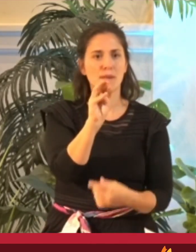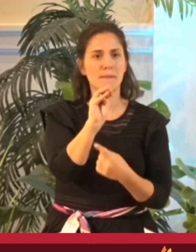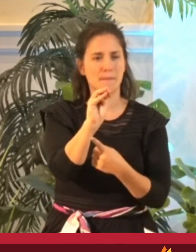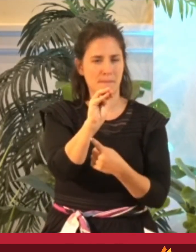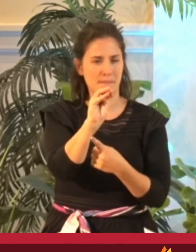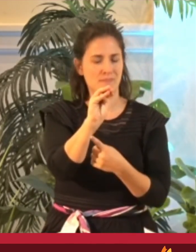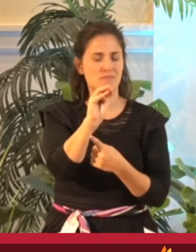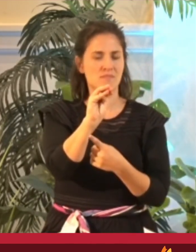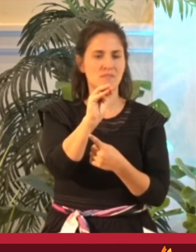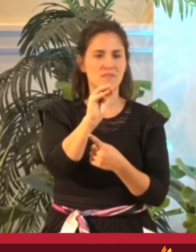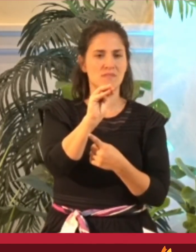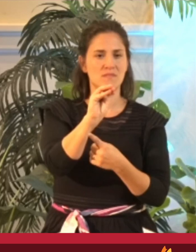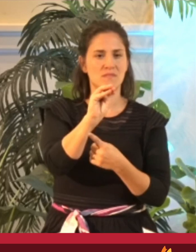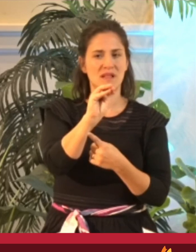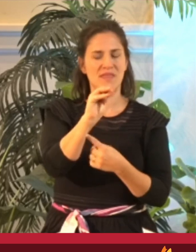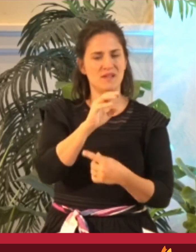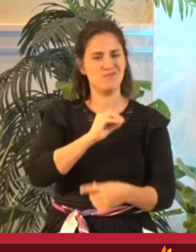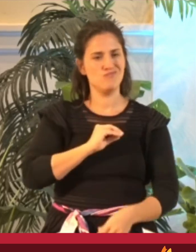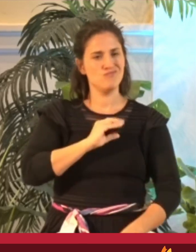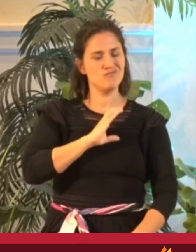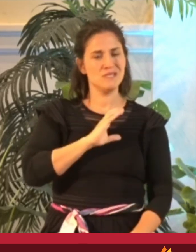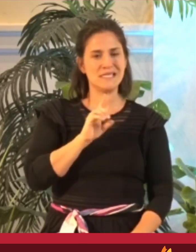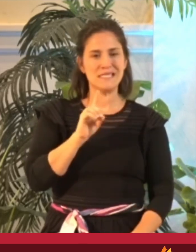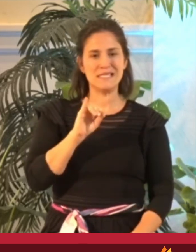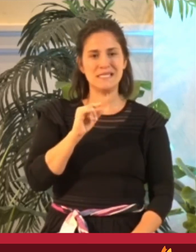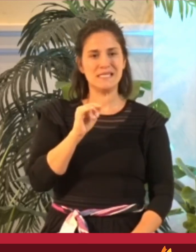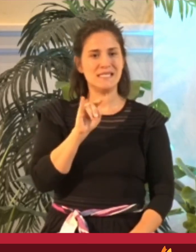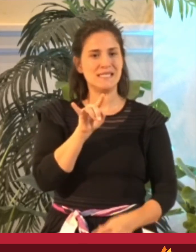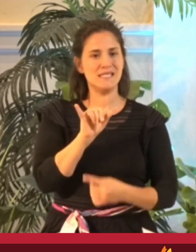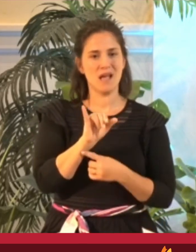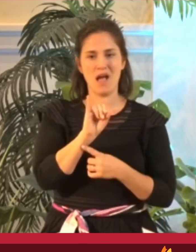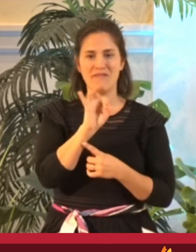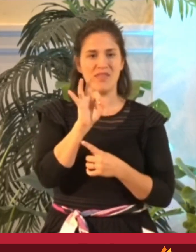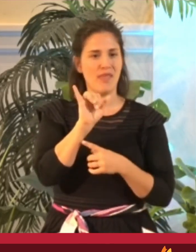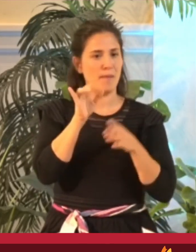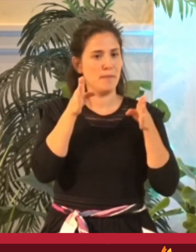others and opens us up to the transformative power